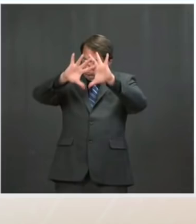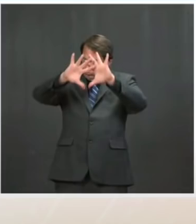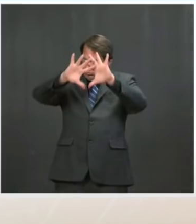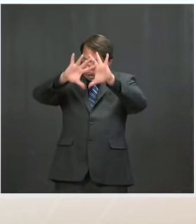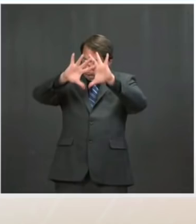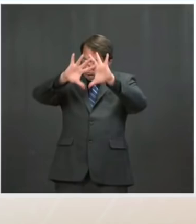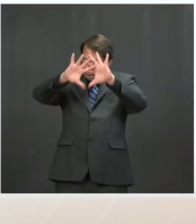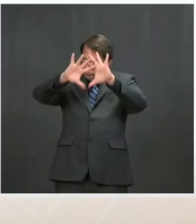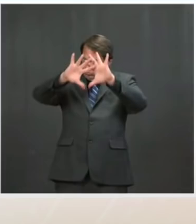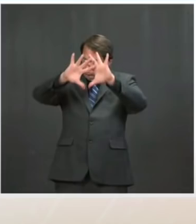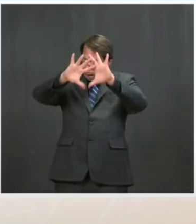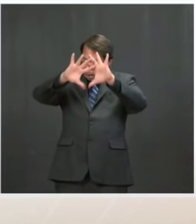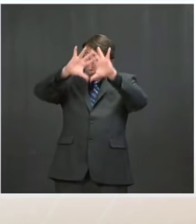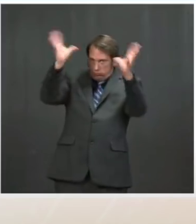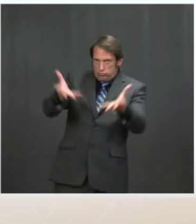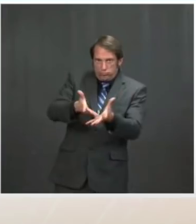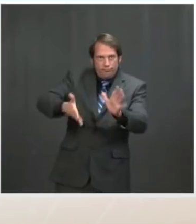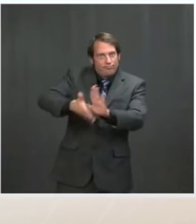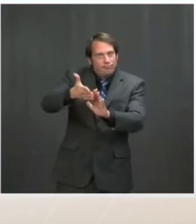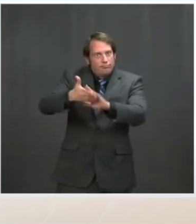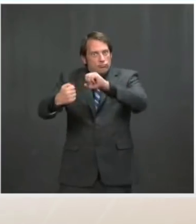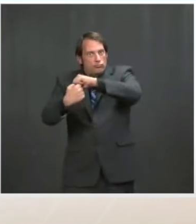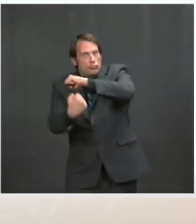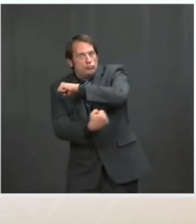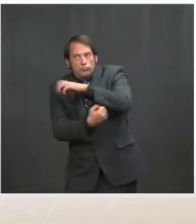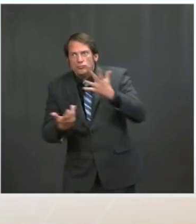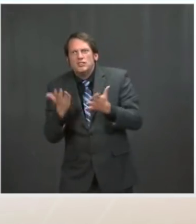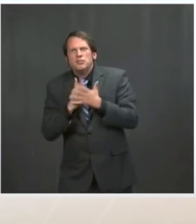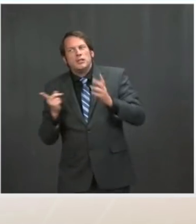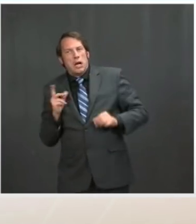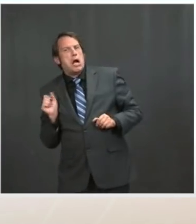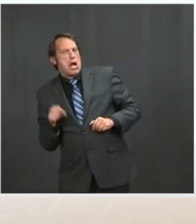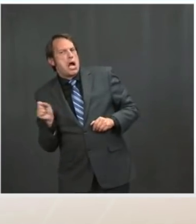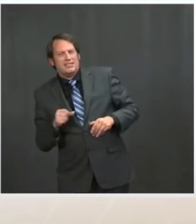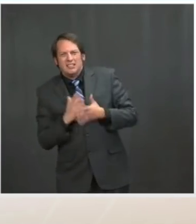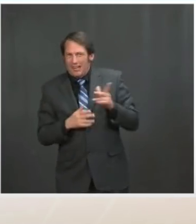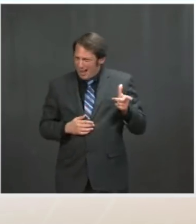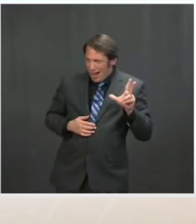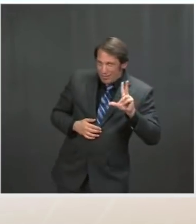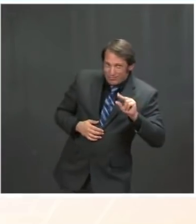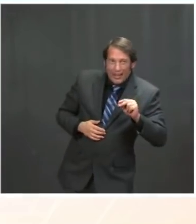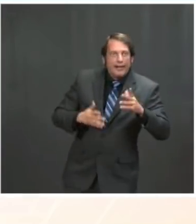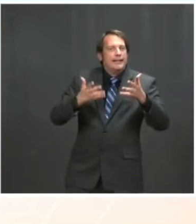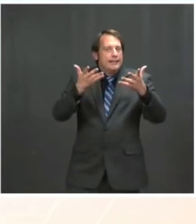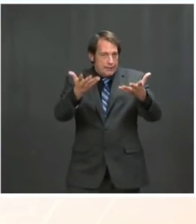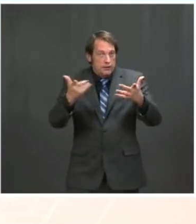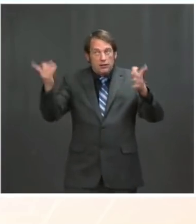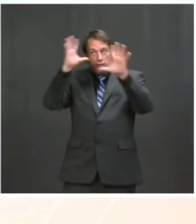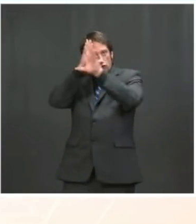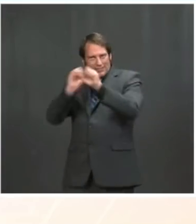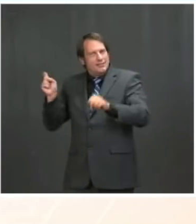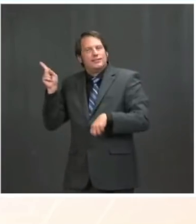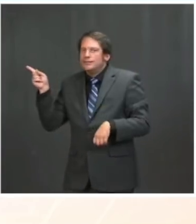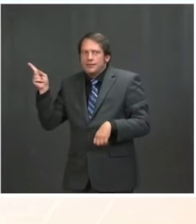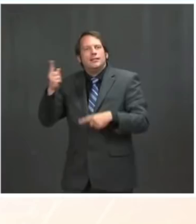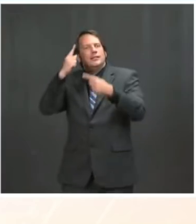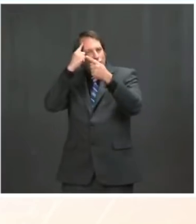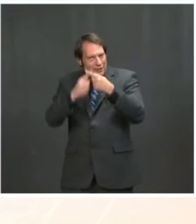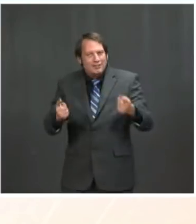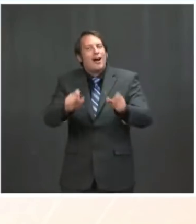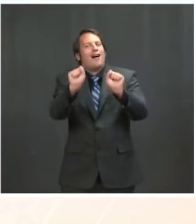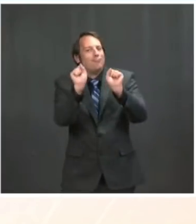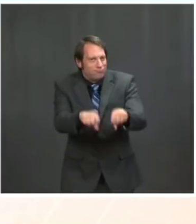ensuing from her own party. Country that are the backbone of this country. The president disagrees. But with all that being said,